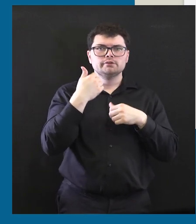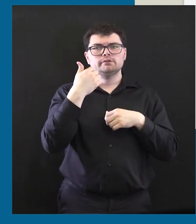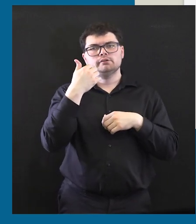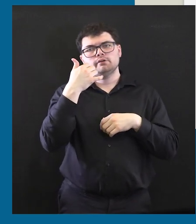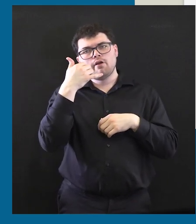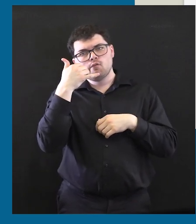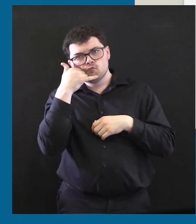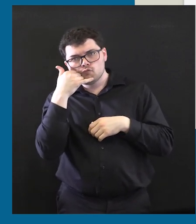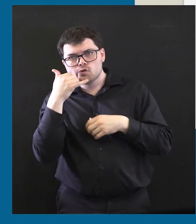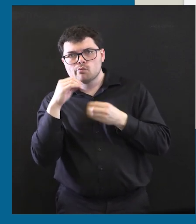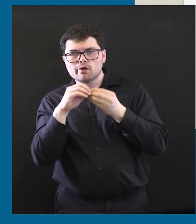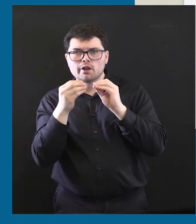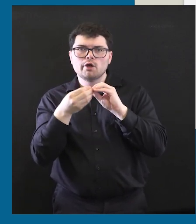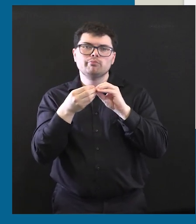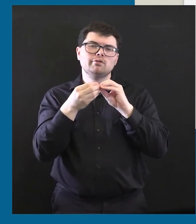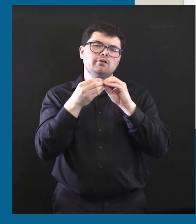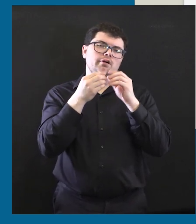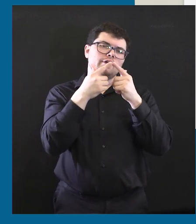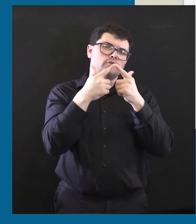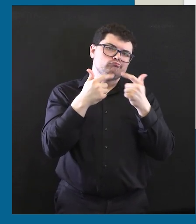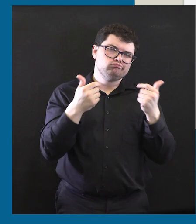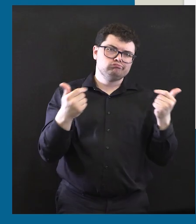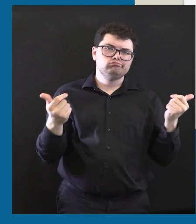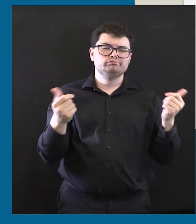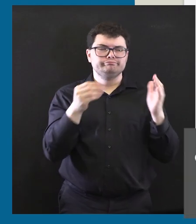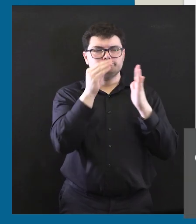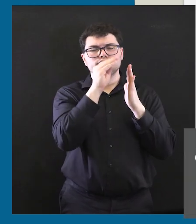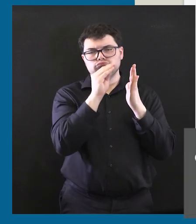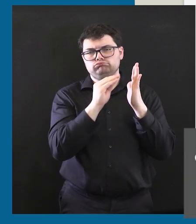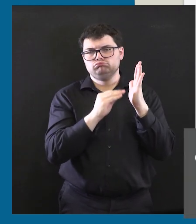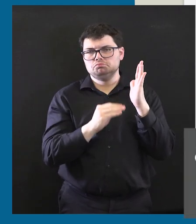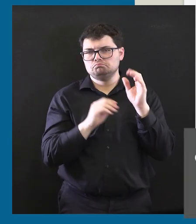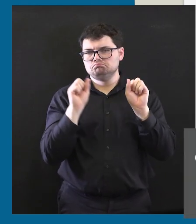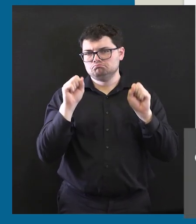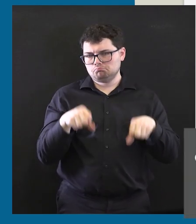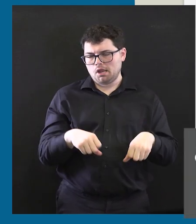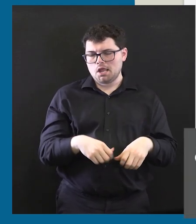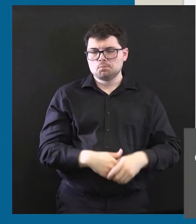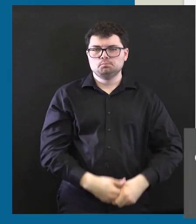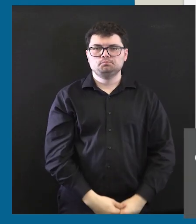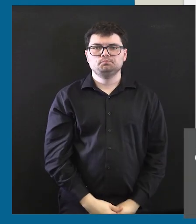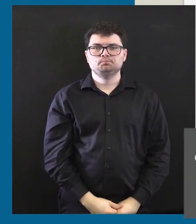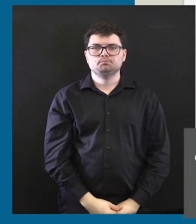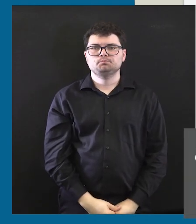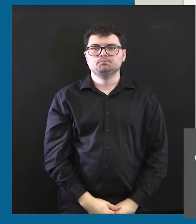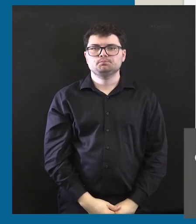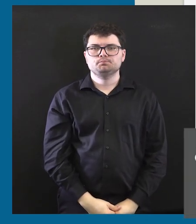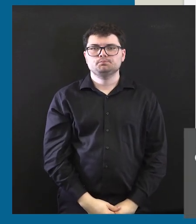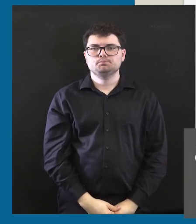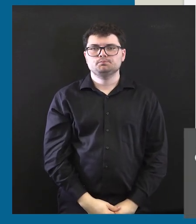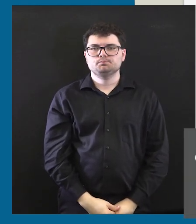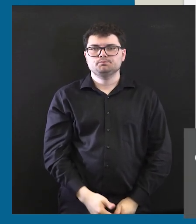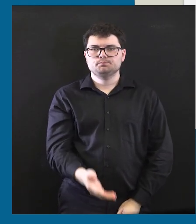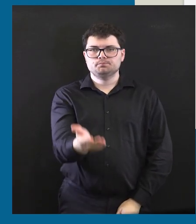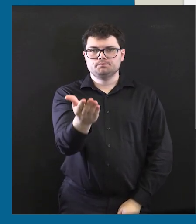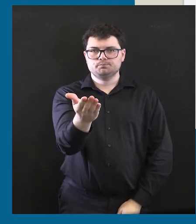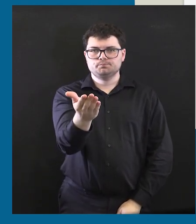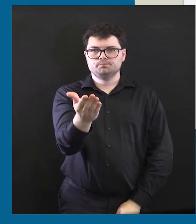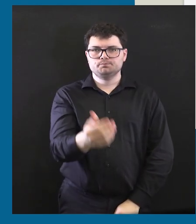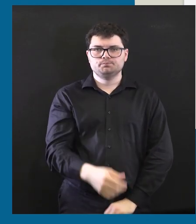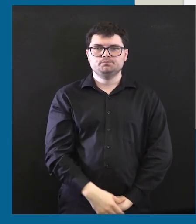the name, email, telephone number, all of the different contact information that may be